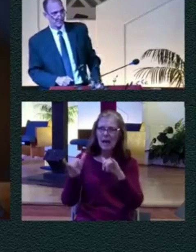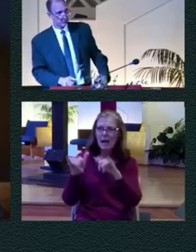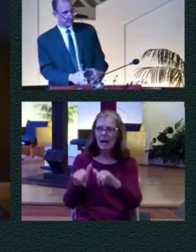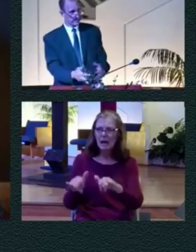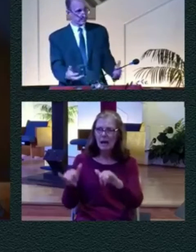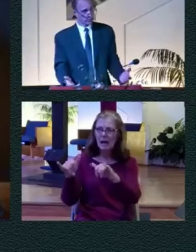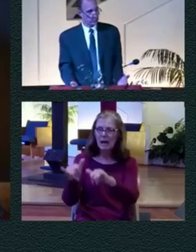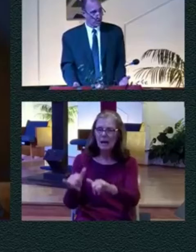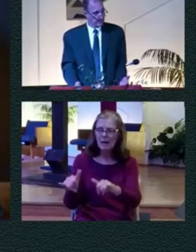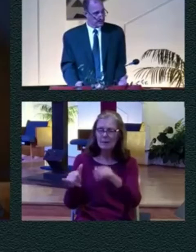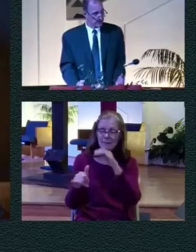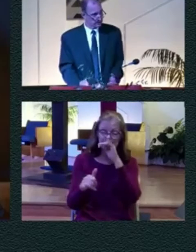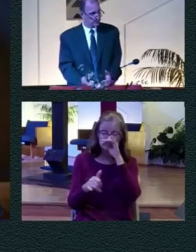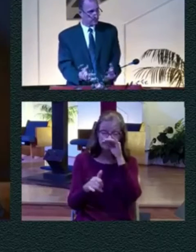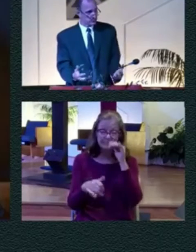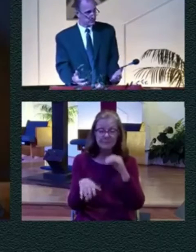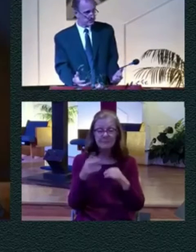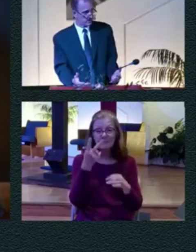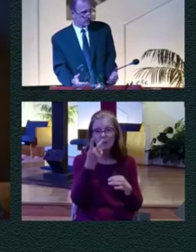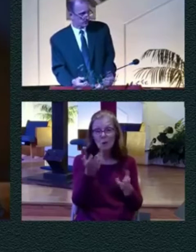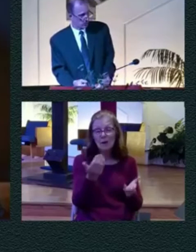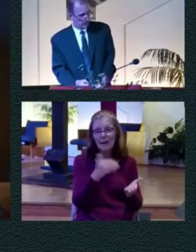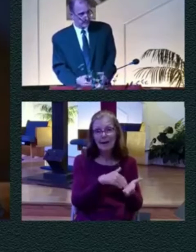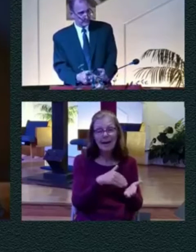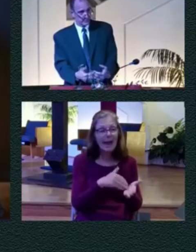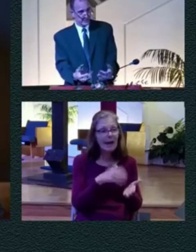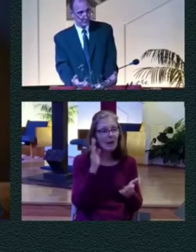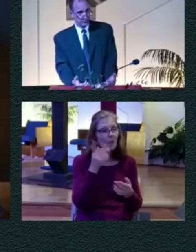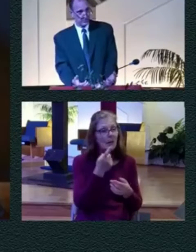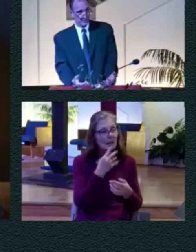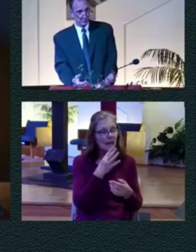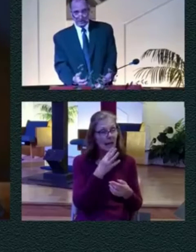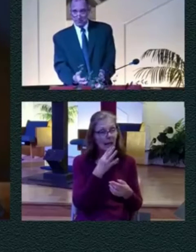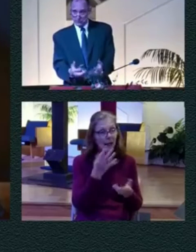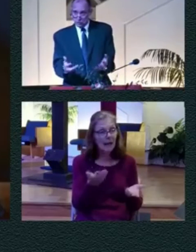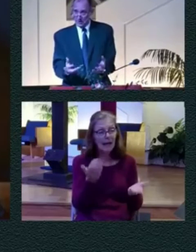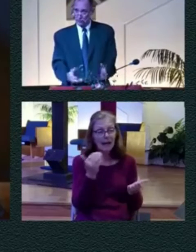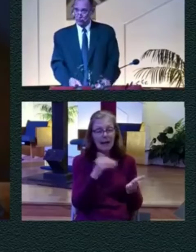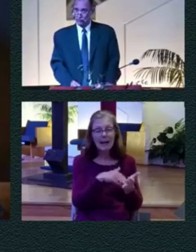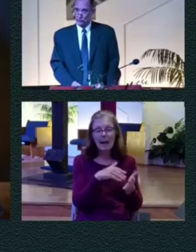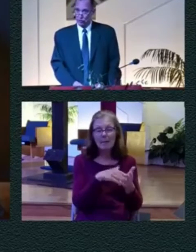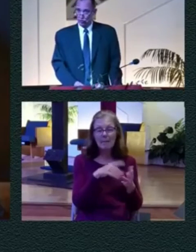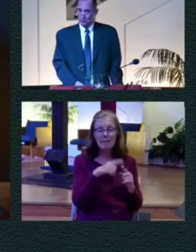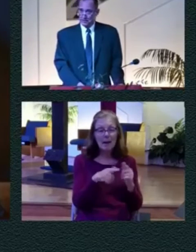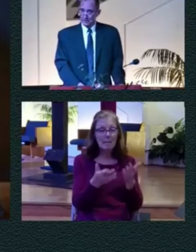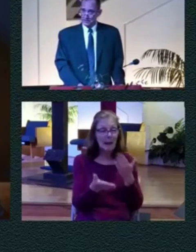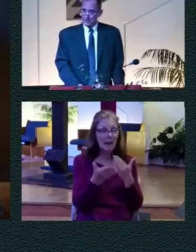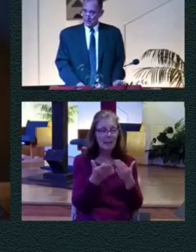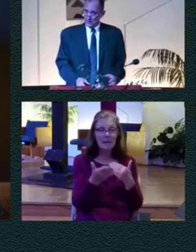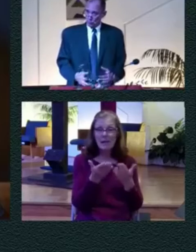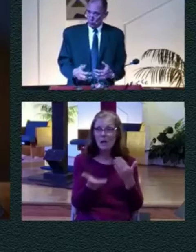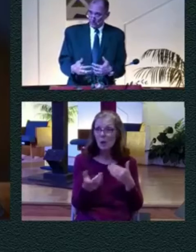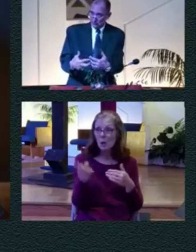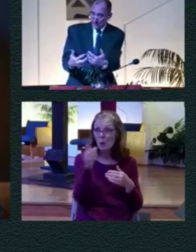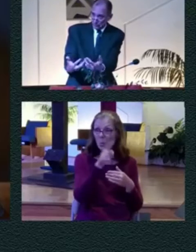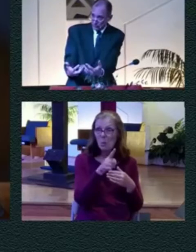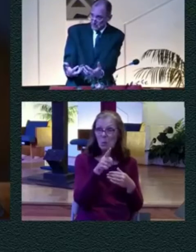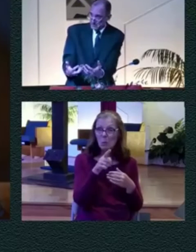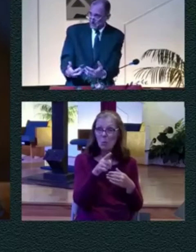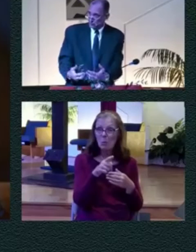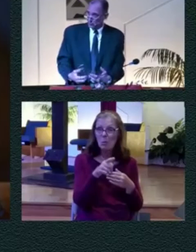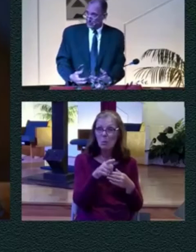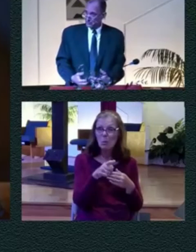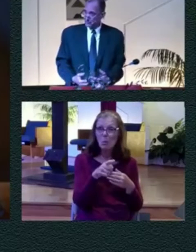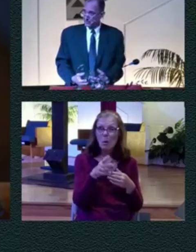And if we looked even more broadly, and I'll just mention it now, we won't dig into it deeply, but you might do so at home. What is actually